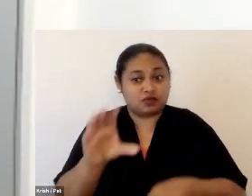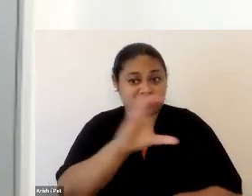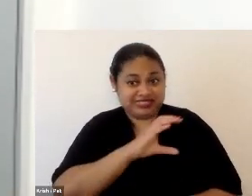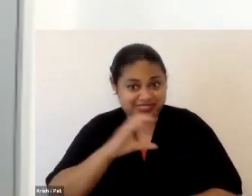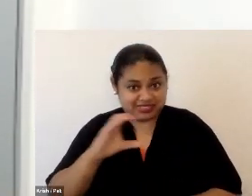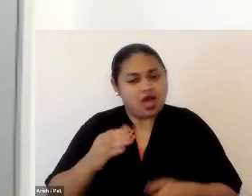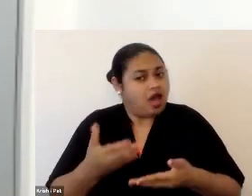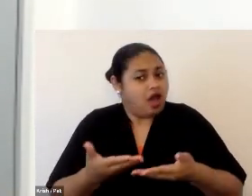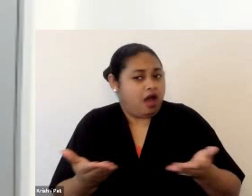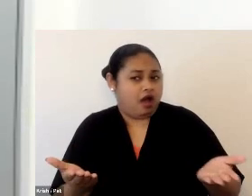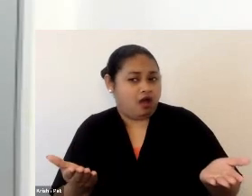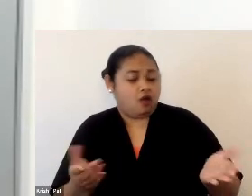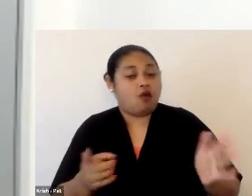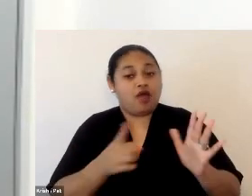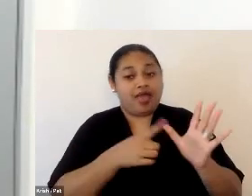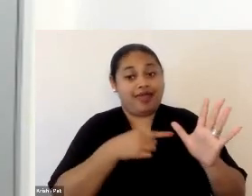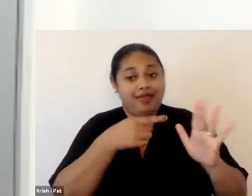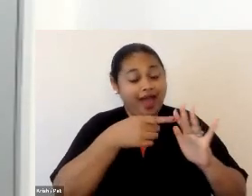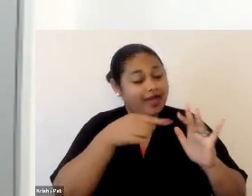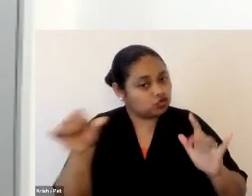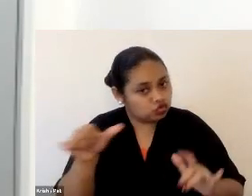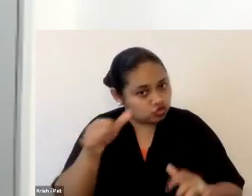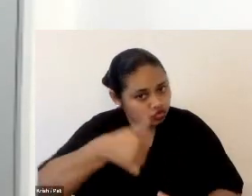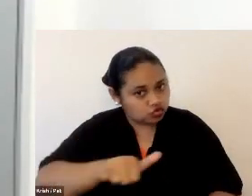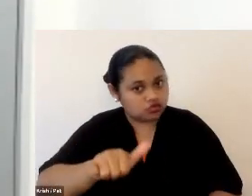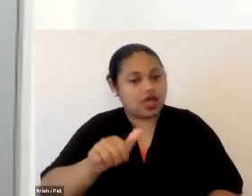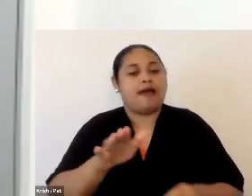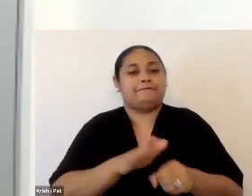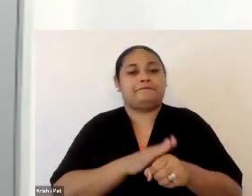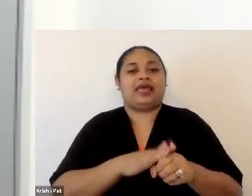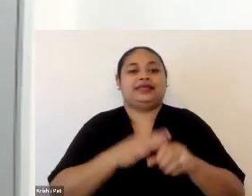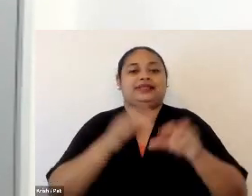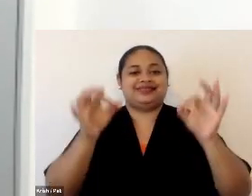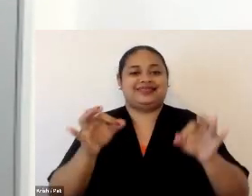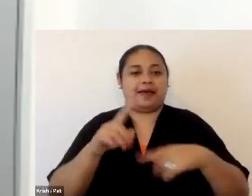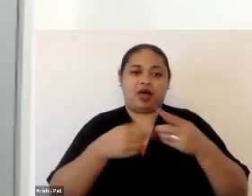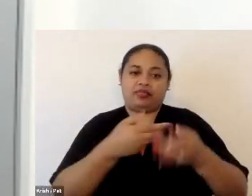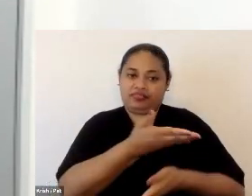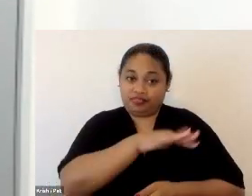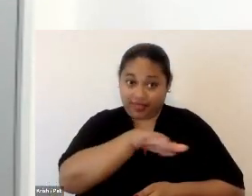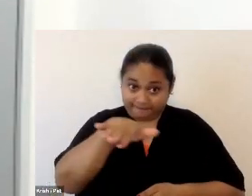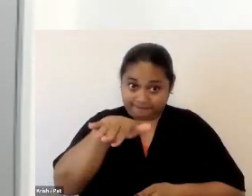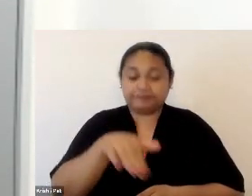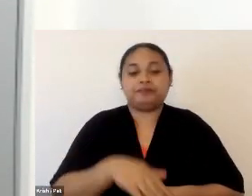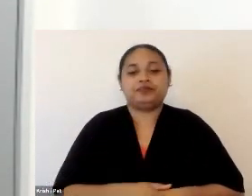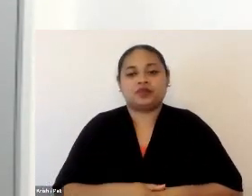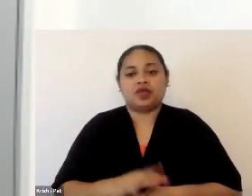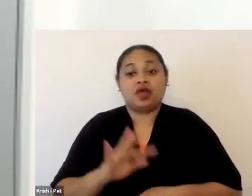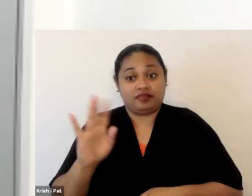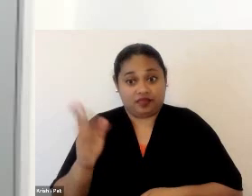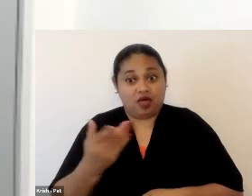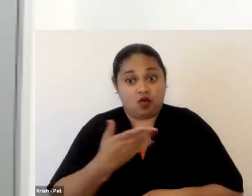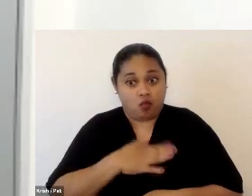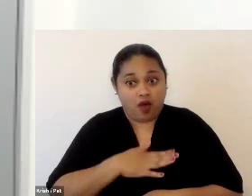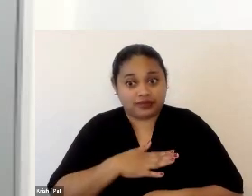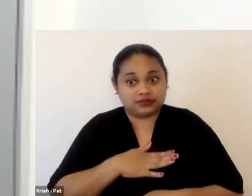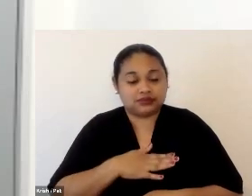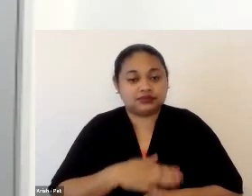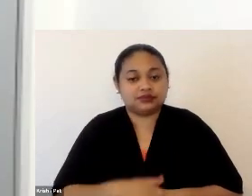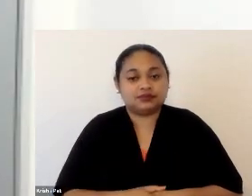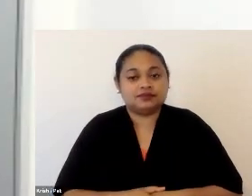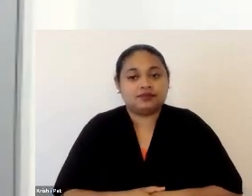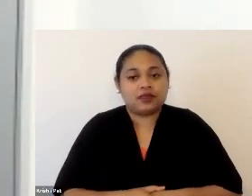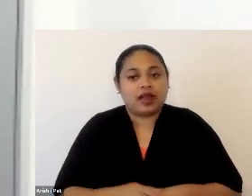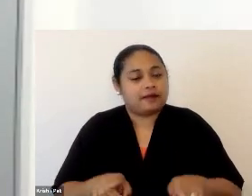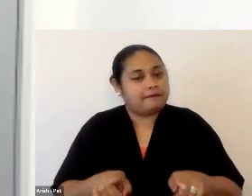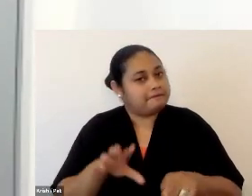way that AI should be used to make a decision about them. They expect that AI would be used in a